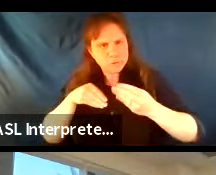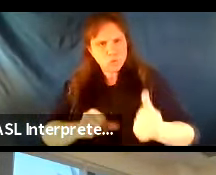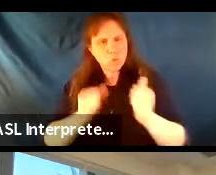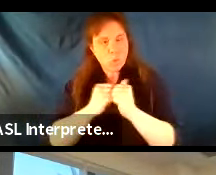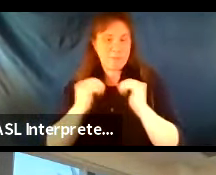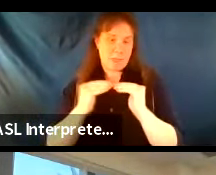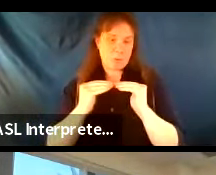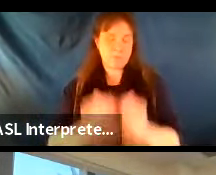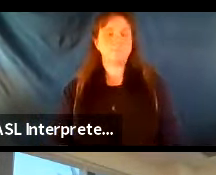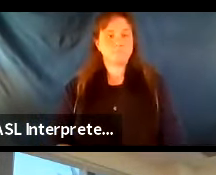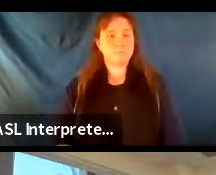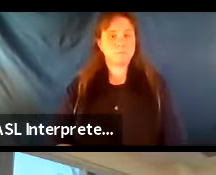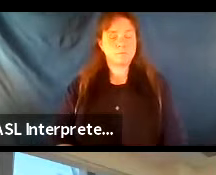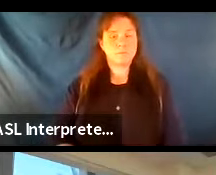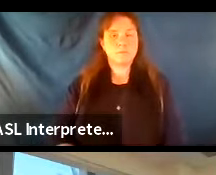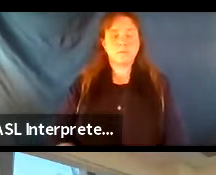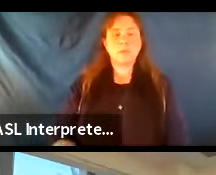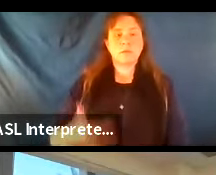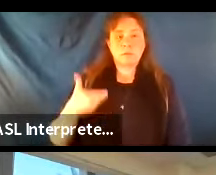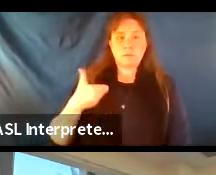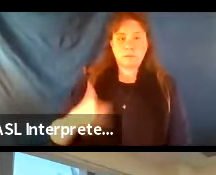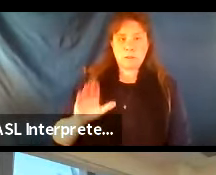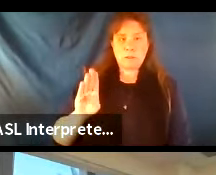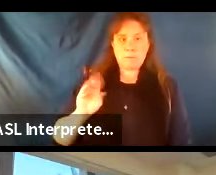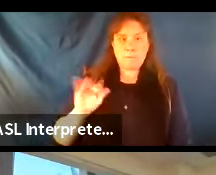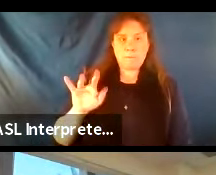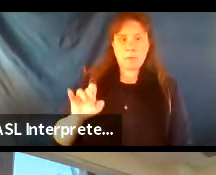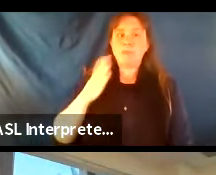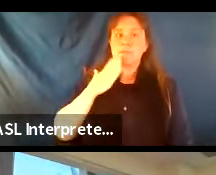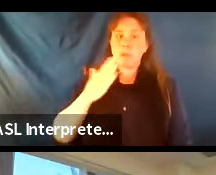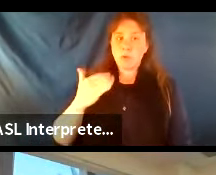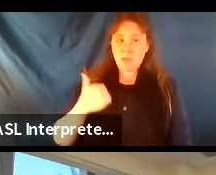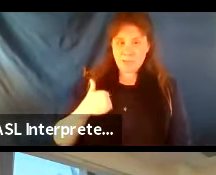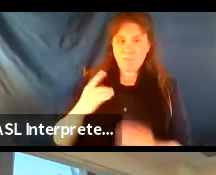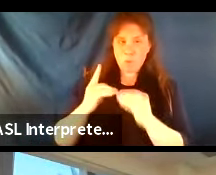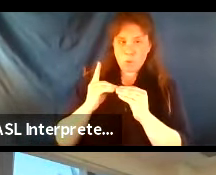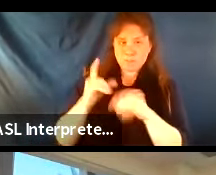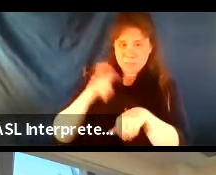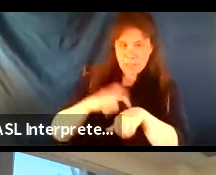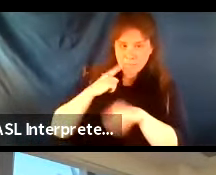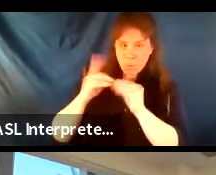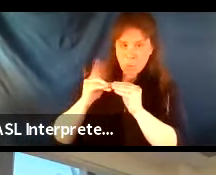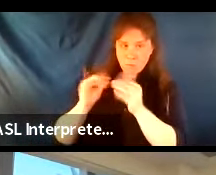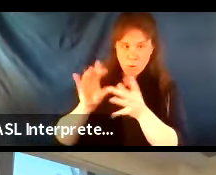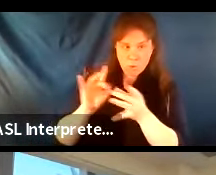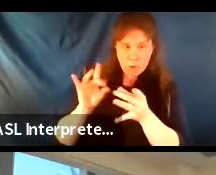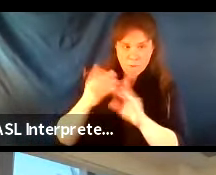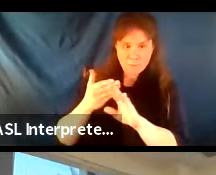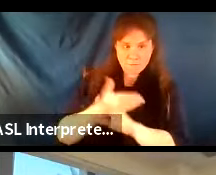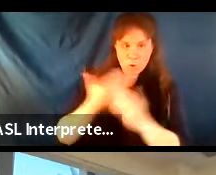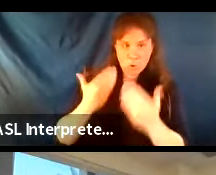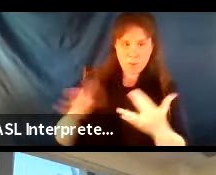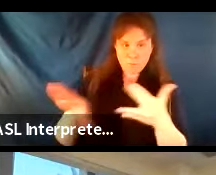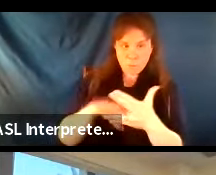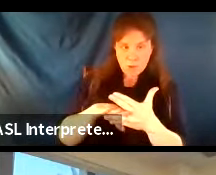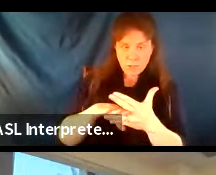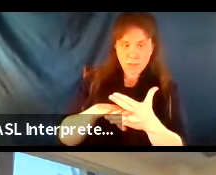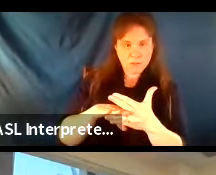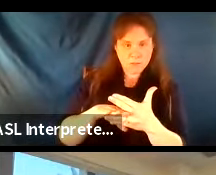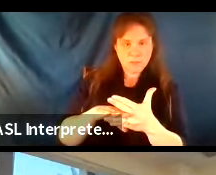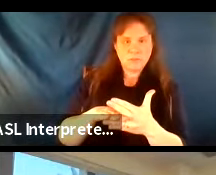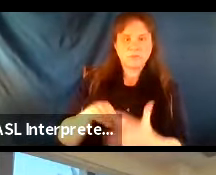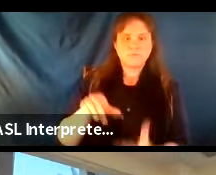Thank you, Dr. Burke-Harris. I think we have time for one more comment before we're going to take a break. Kieran, do you want to go next? Yes, thank you. And I'll be quick.